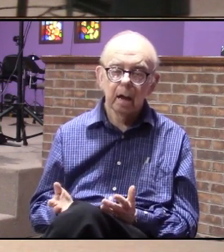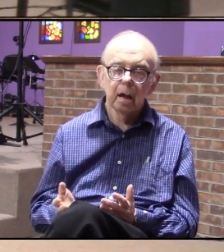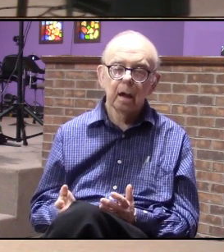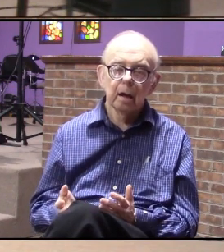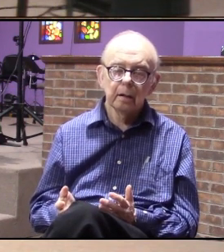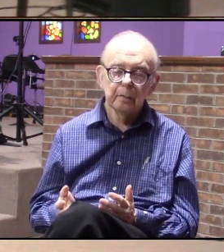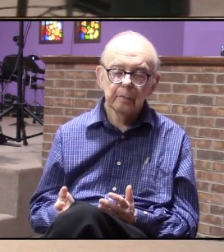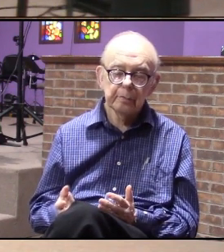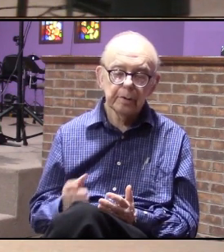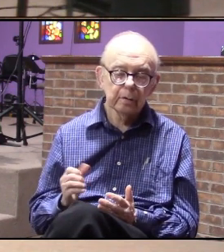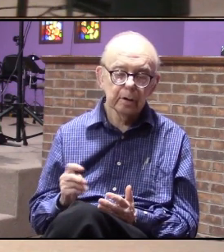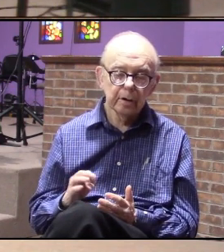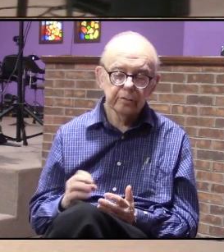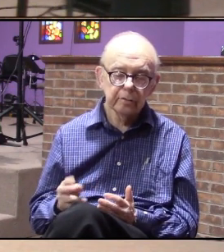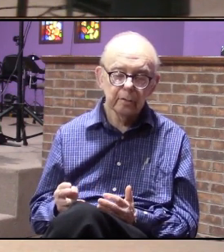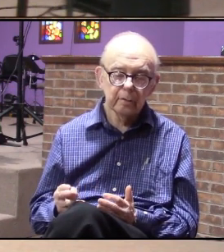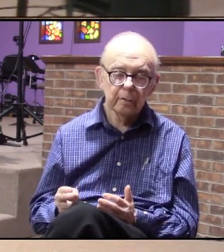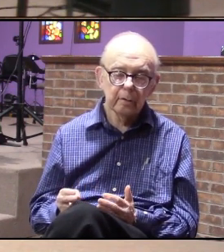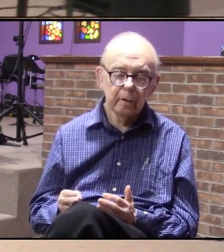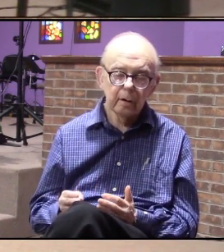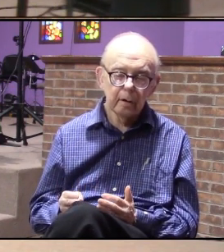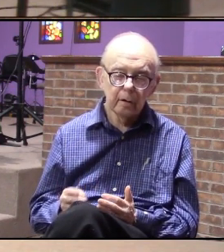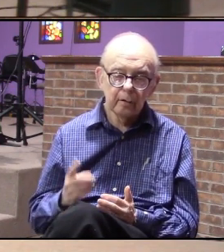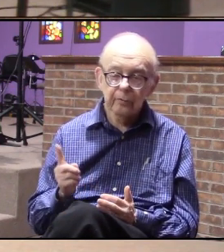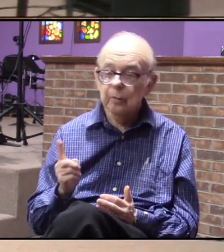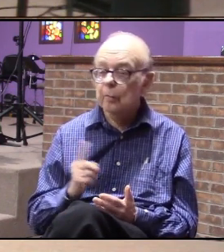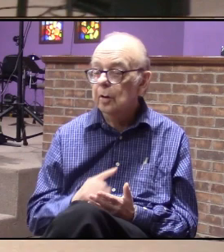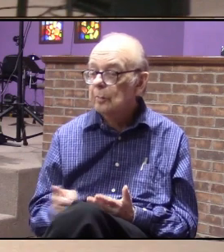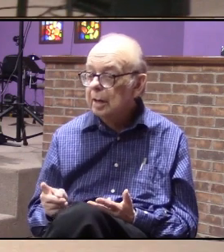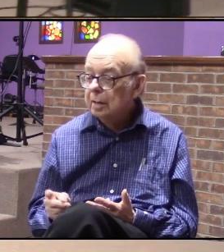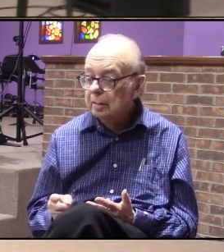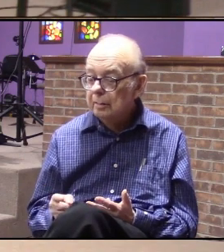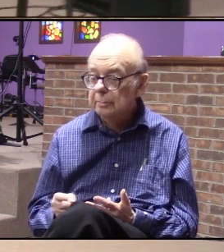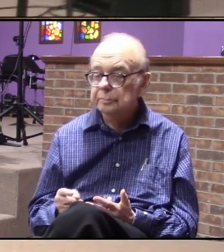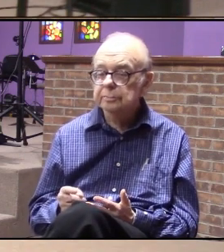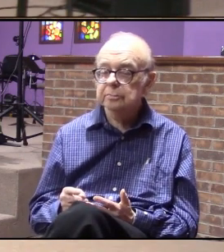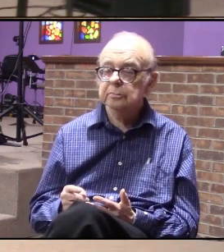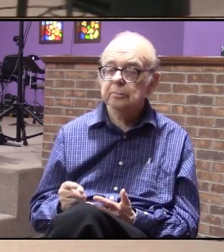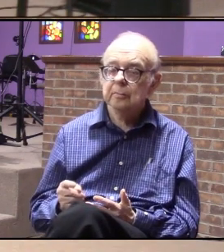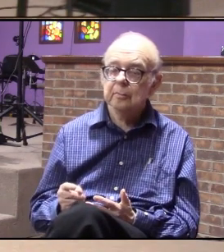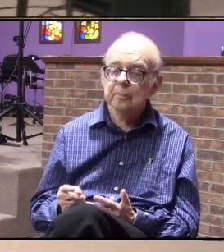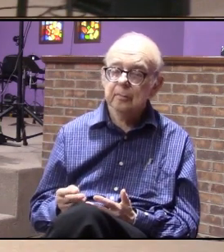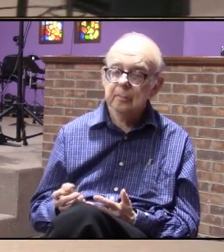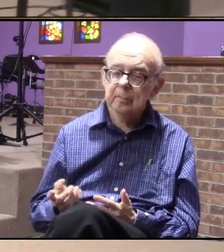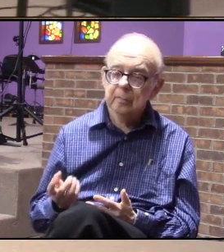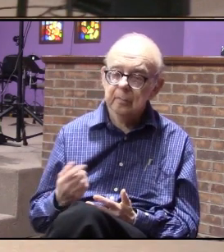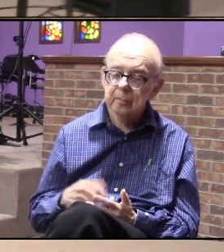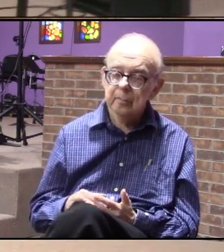your lunch bag for a week. So I came from